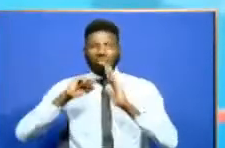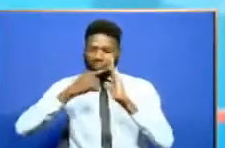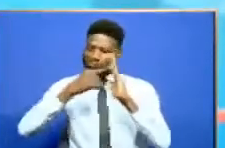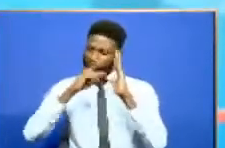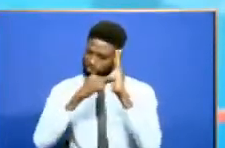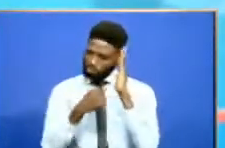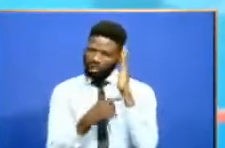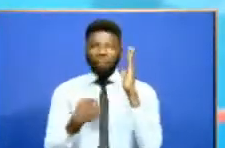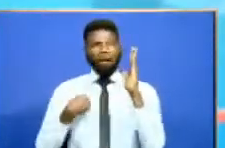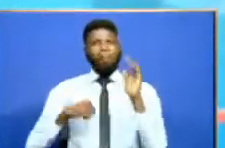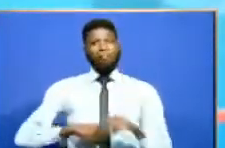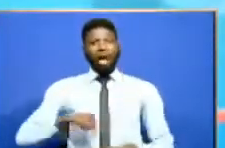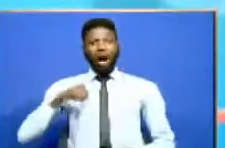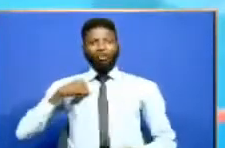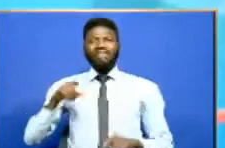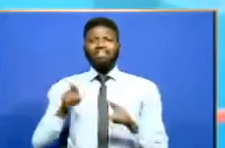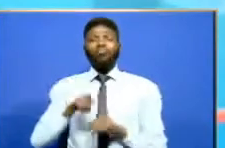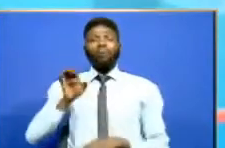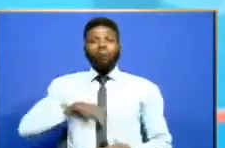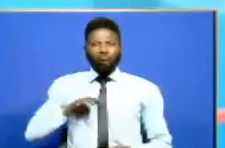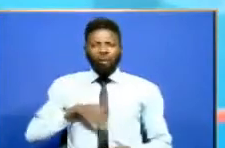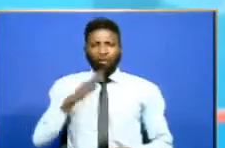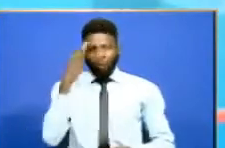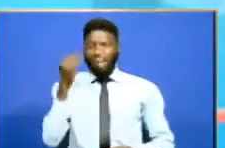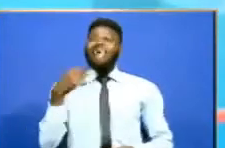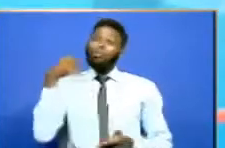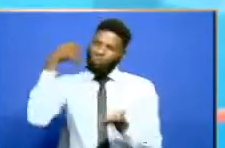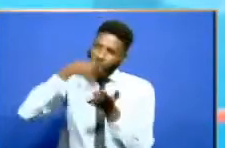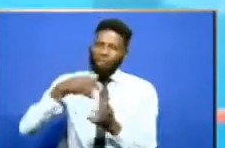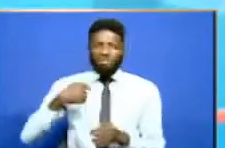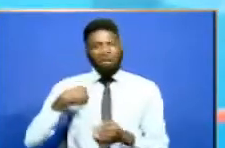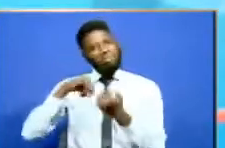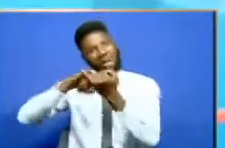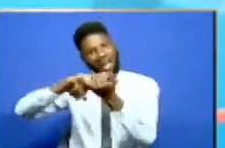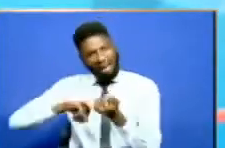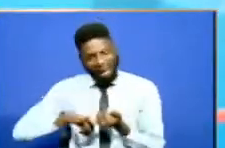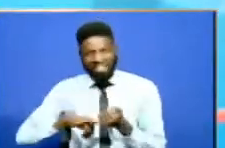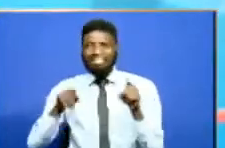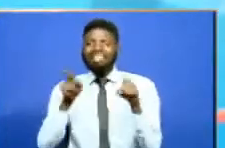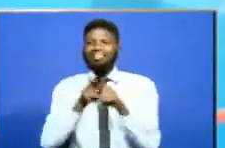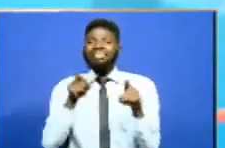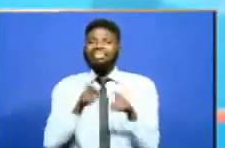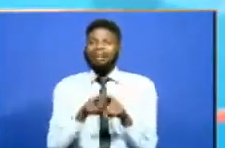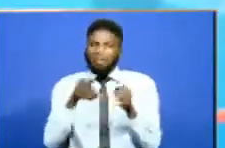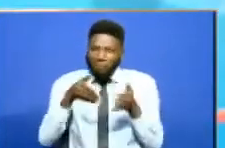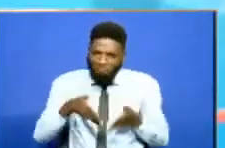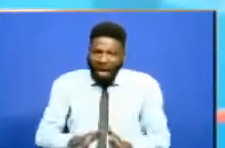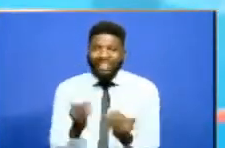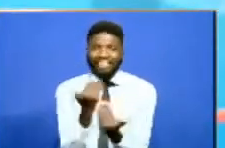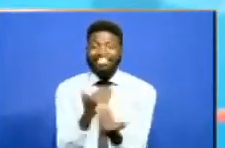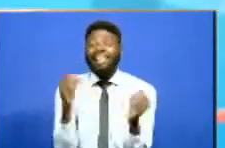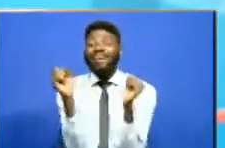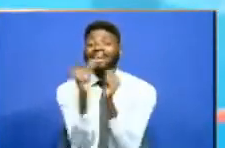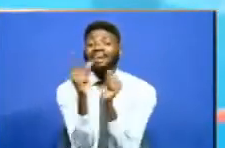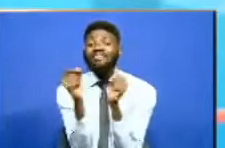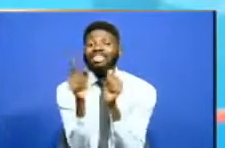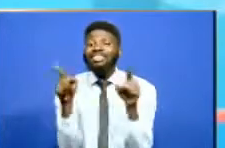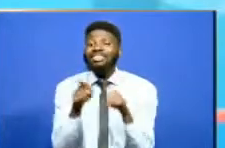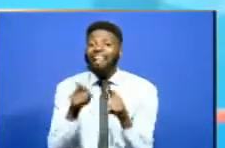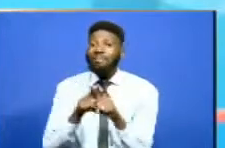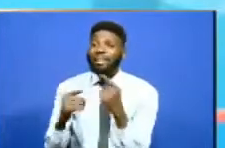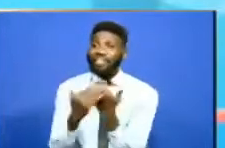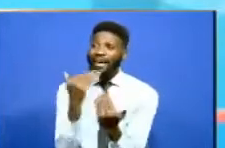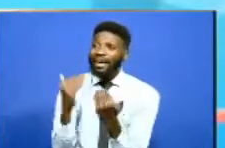woman, including my getting married, my giving birth to my 11 children, and bringing them up successfully.